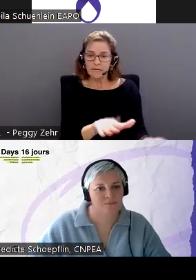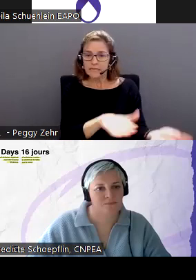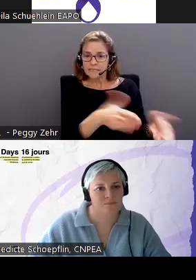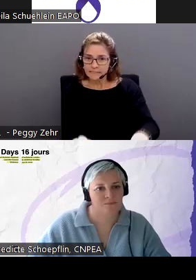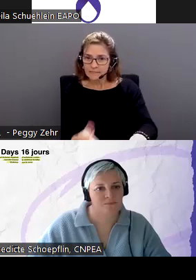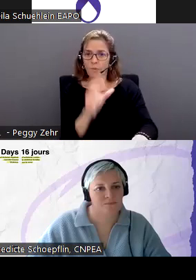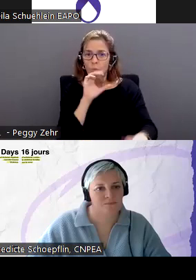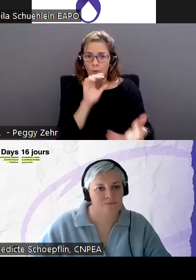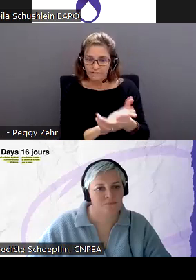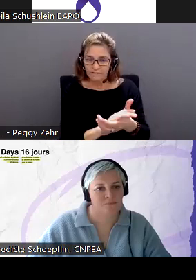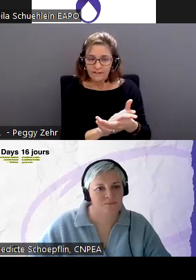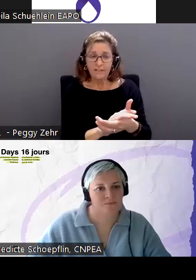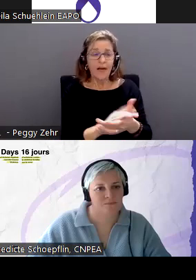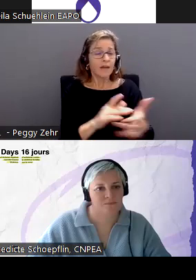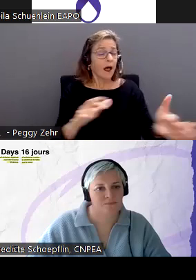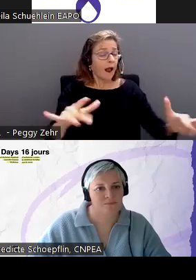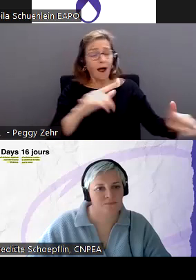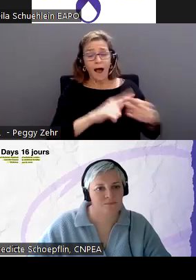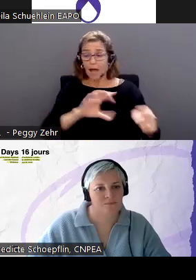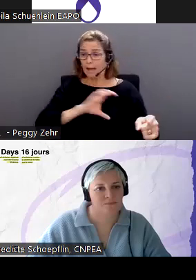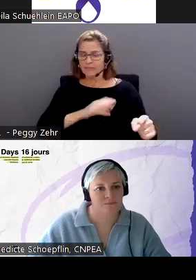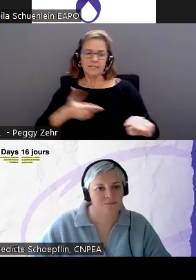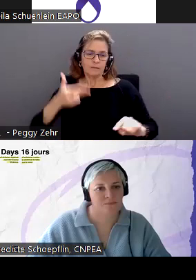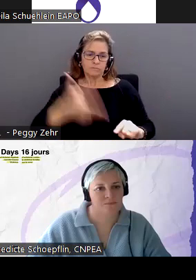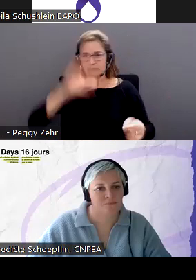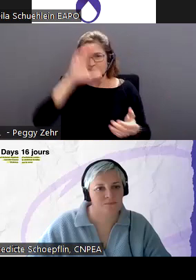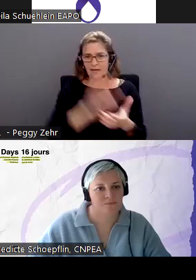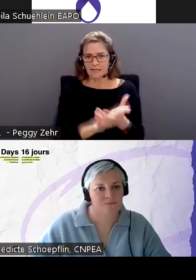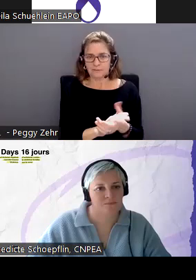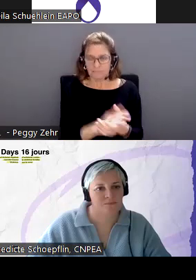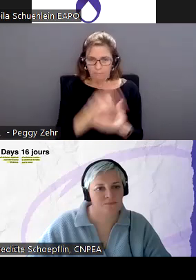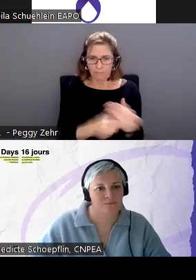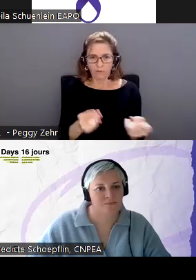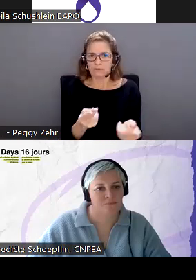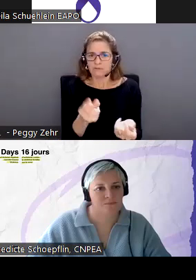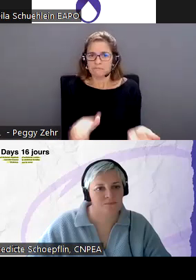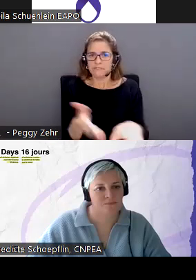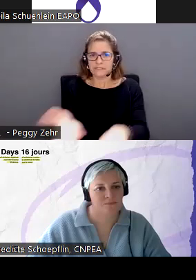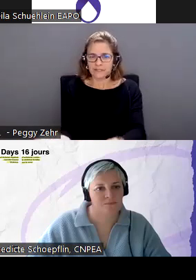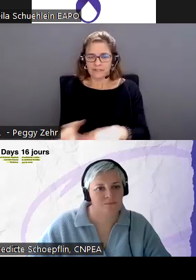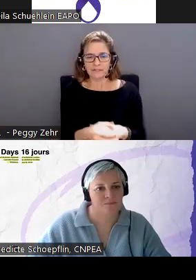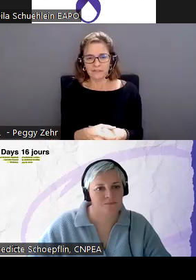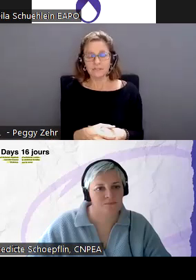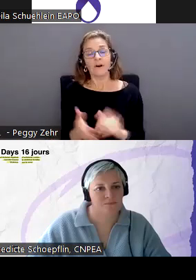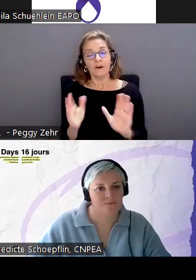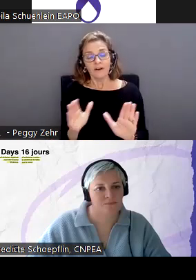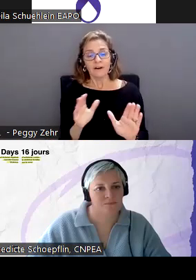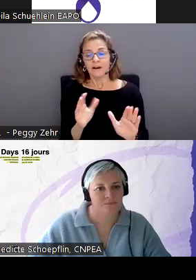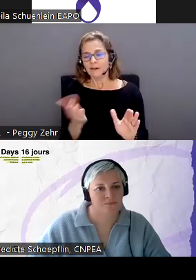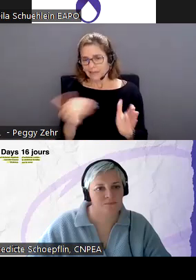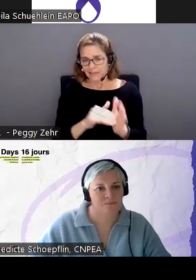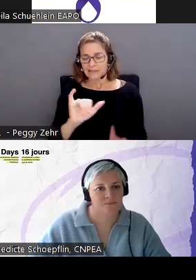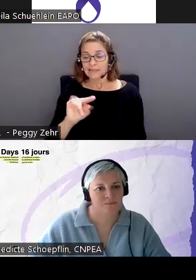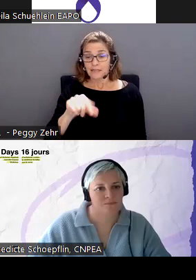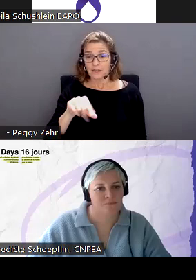death as well, and recommendations that were produced. So the juries produced these recommendations. They're